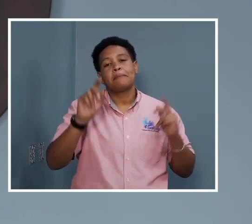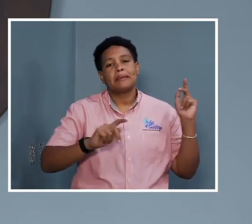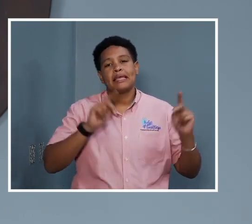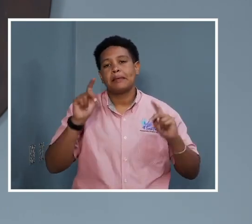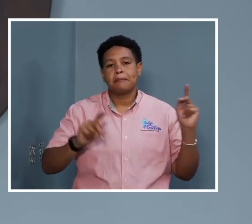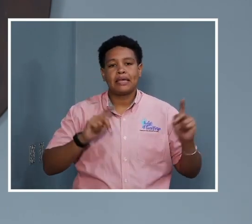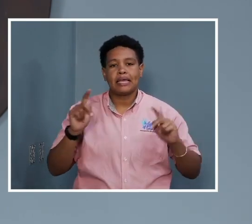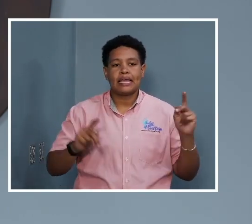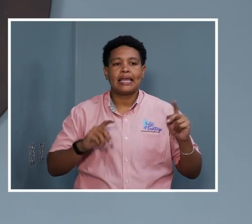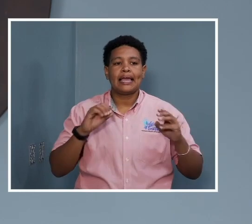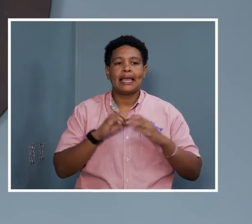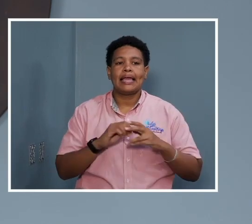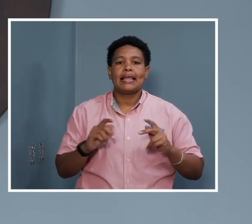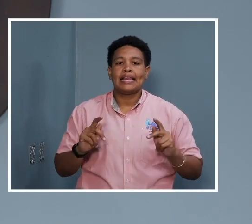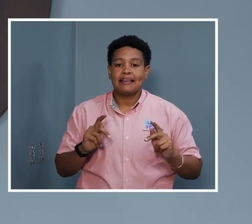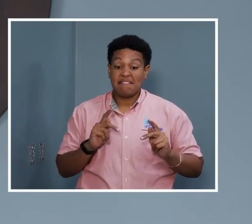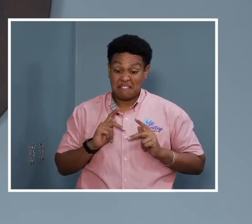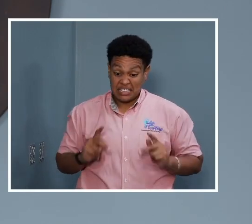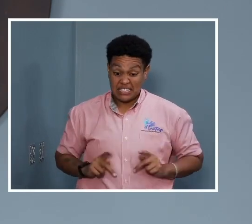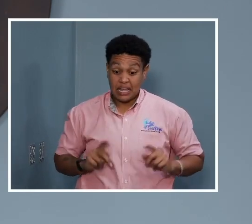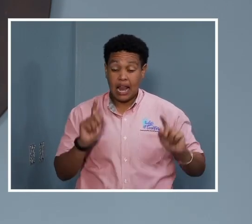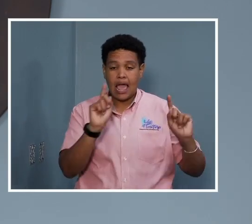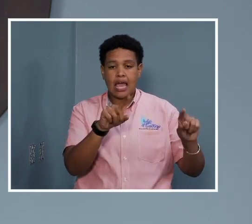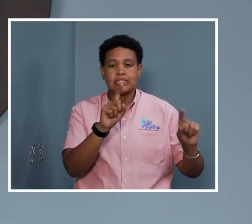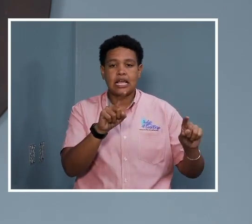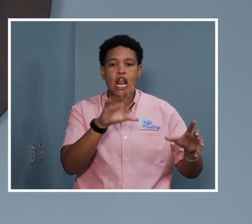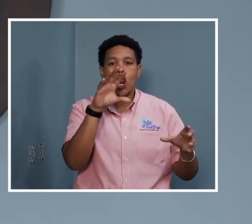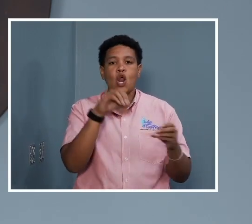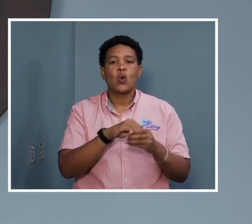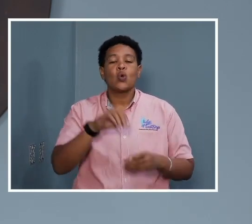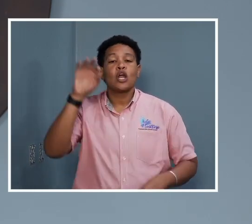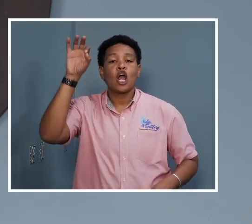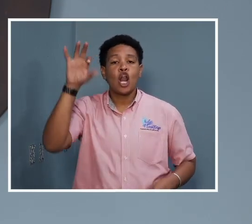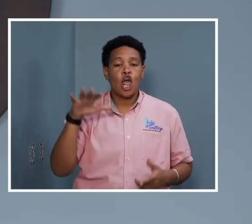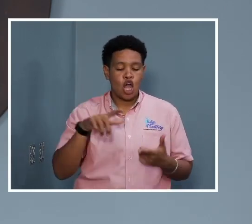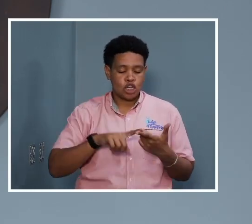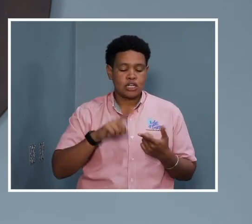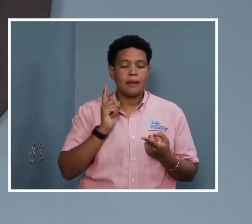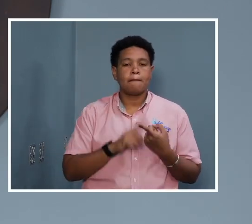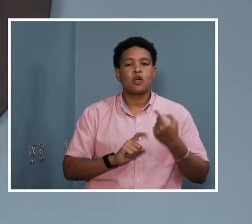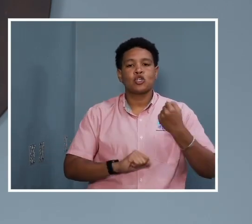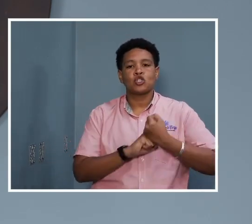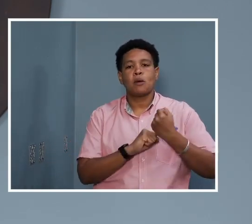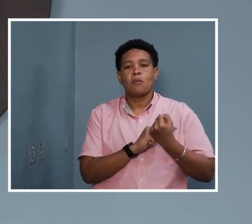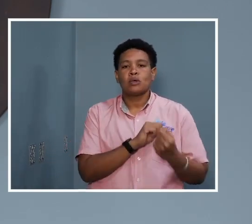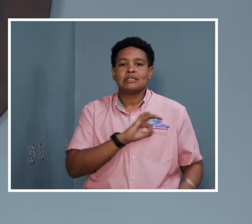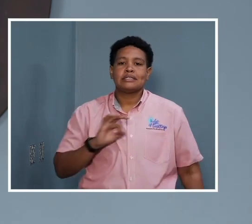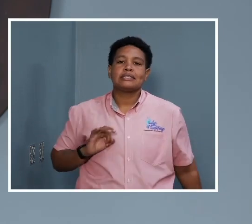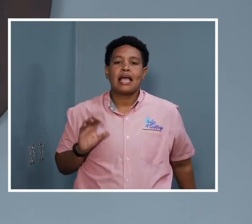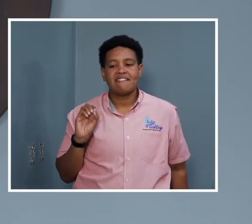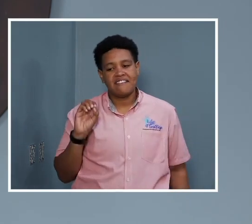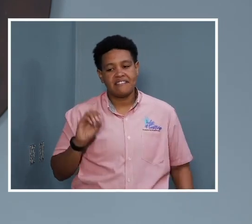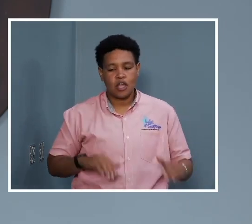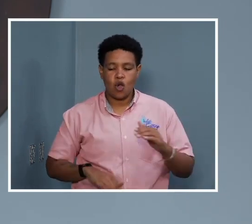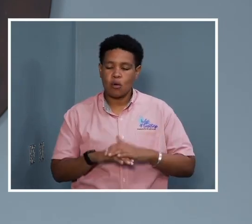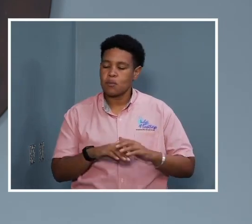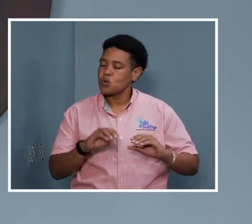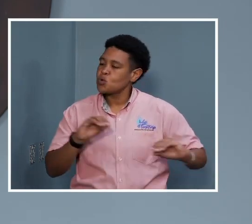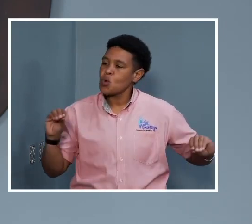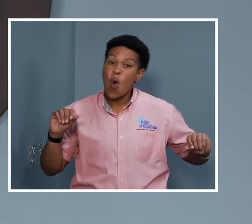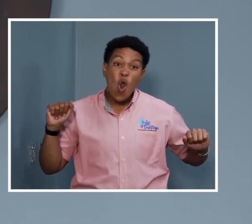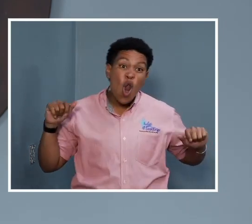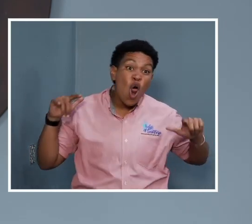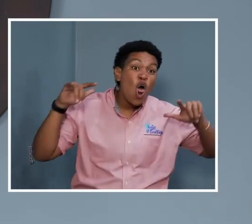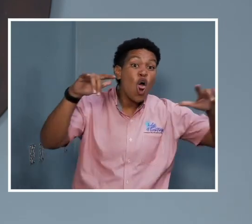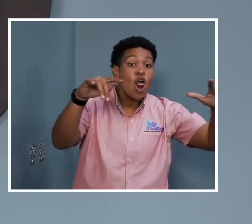persons in physical attendance, including clergy and support personnel. No crusades, conferences,